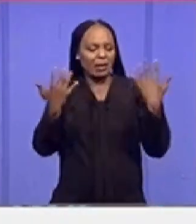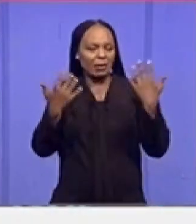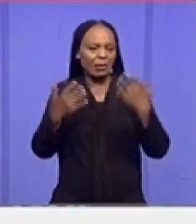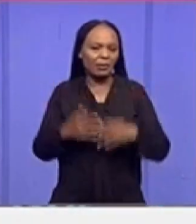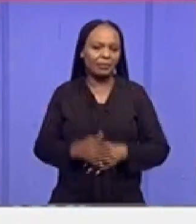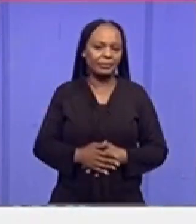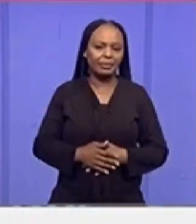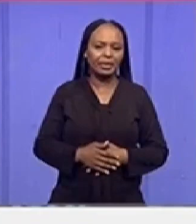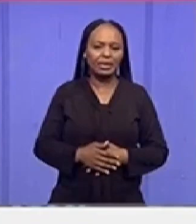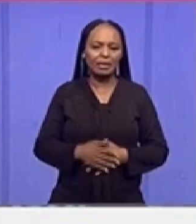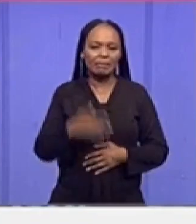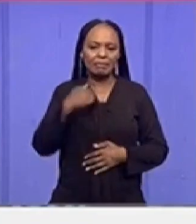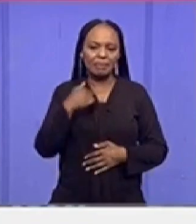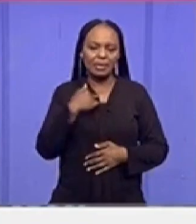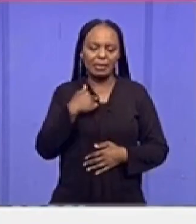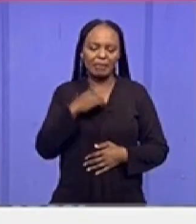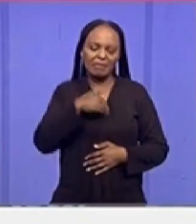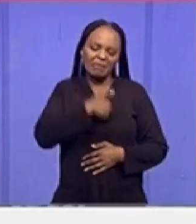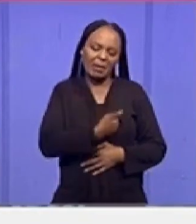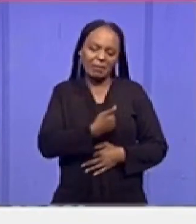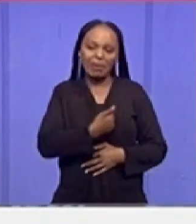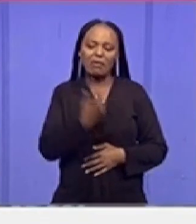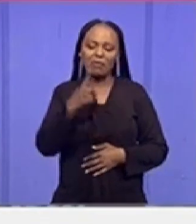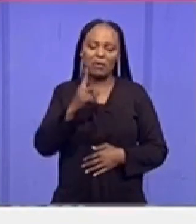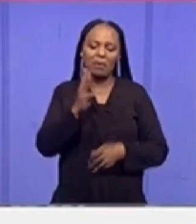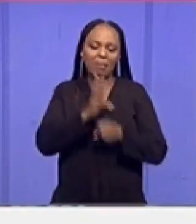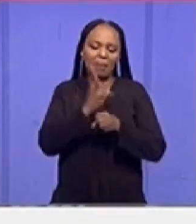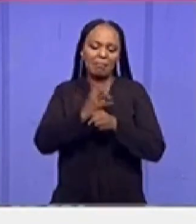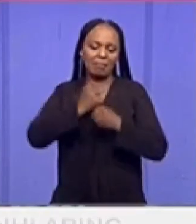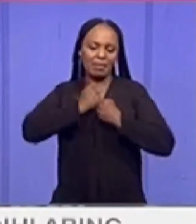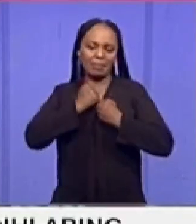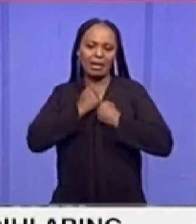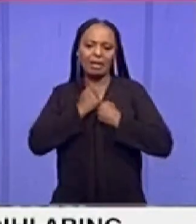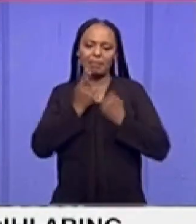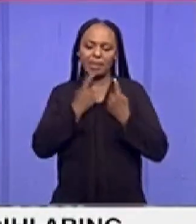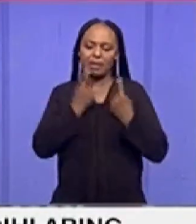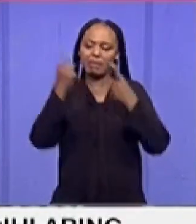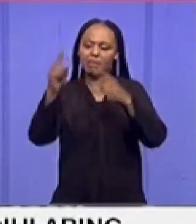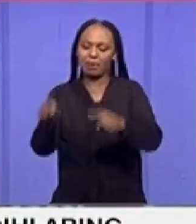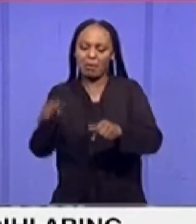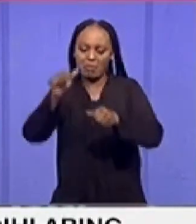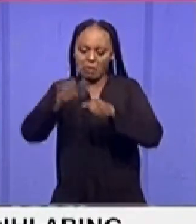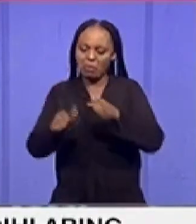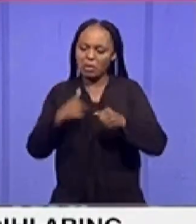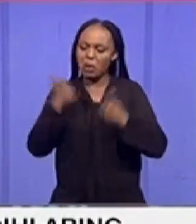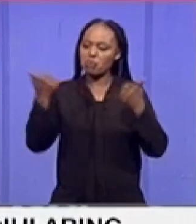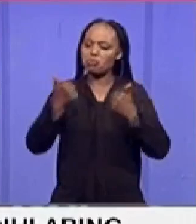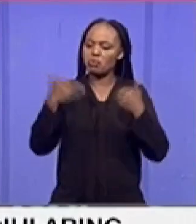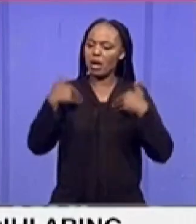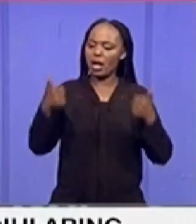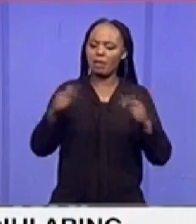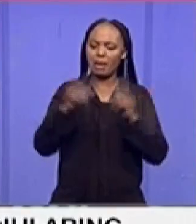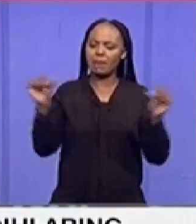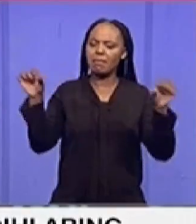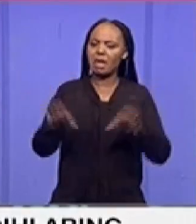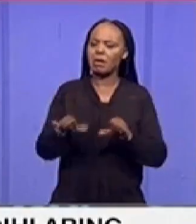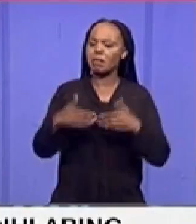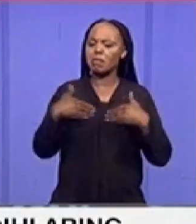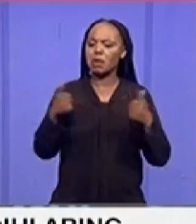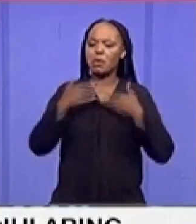ke ne utlwetse le batsadi ba ka botlhoko ba nkisitse ko lebollong ke le rege ba tlompona gape ke serega ke